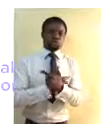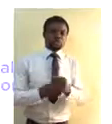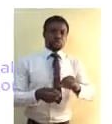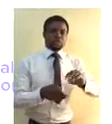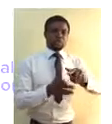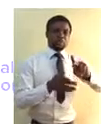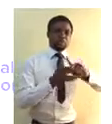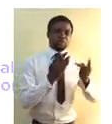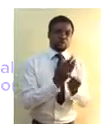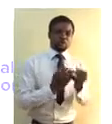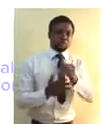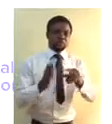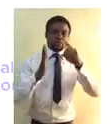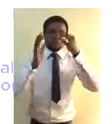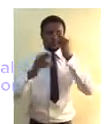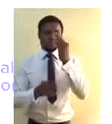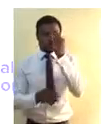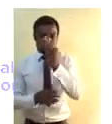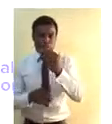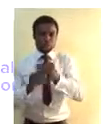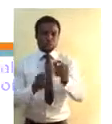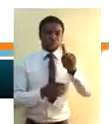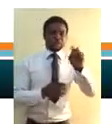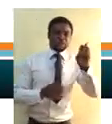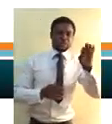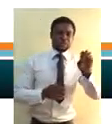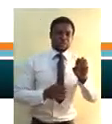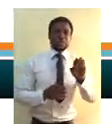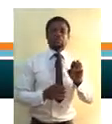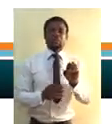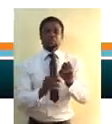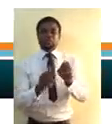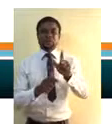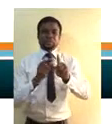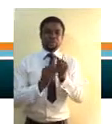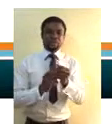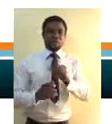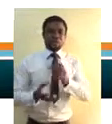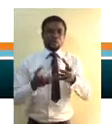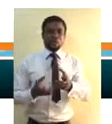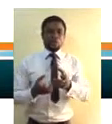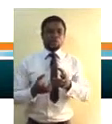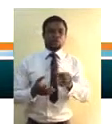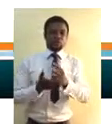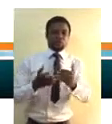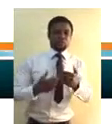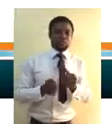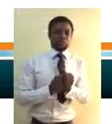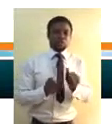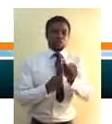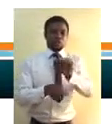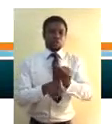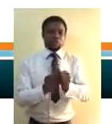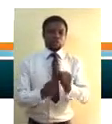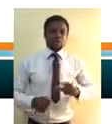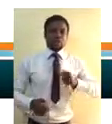Today's episode is focused on STEM, and we have in the studio with me Soji Megbonwo, an award-winning teacher working with the Lagos